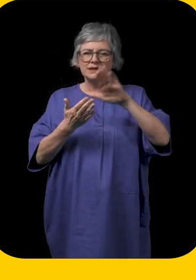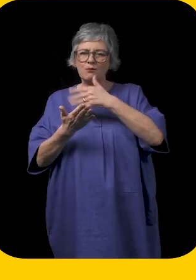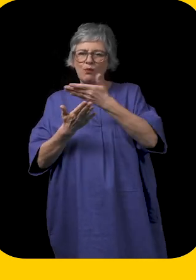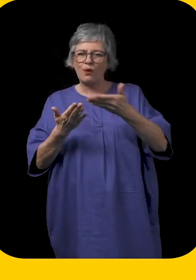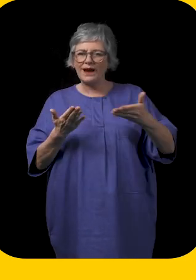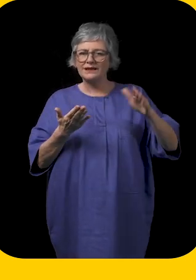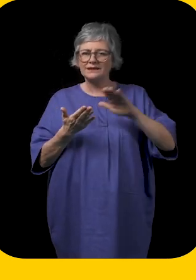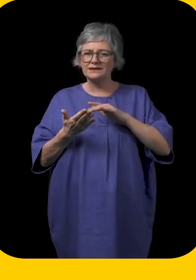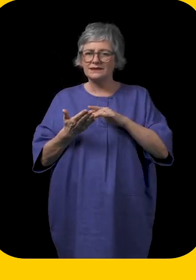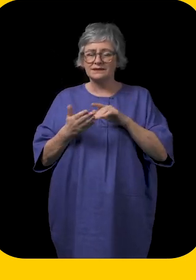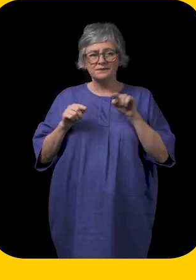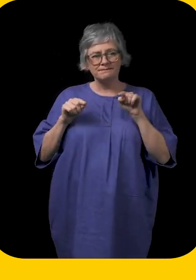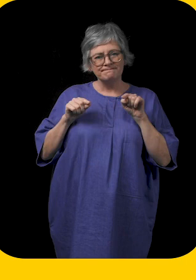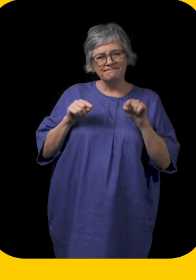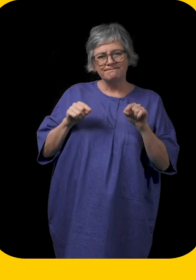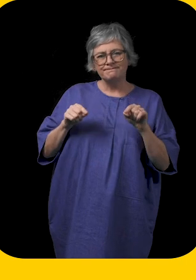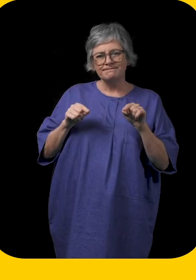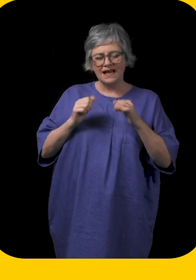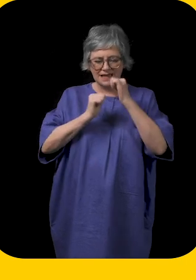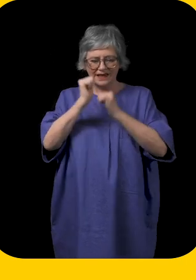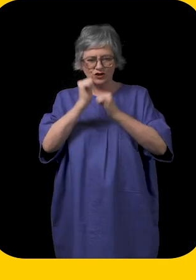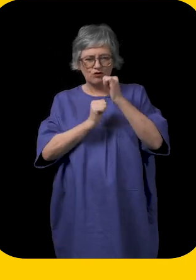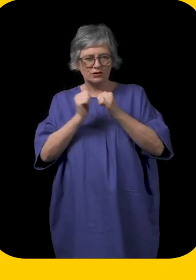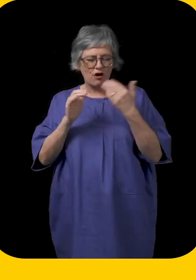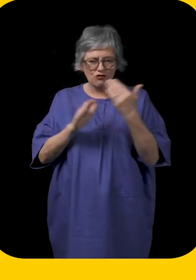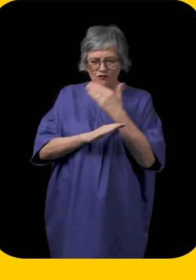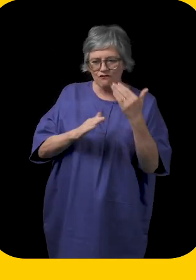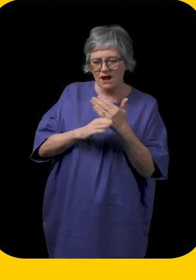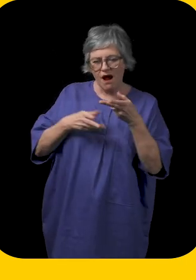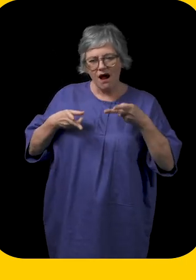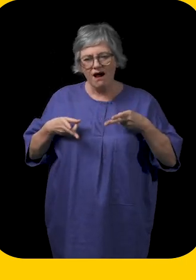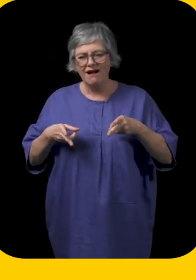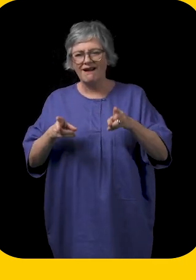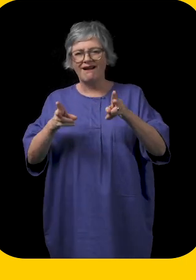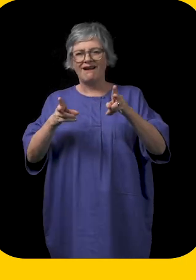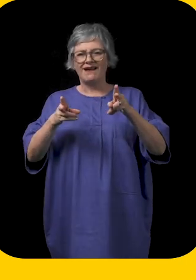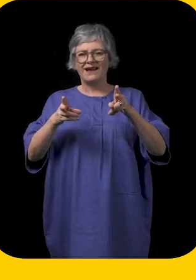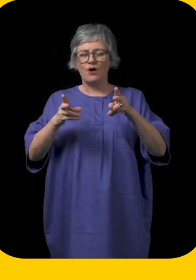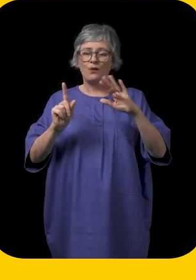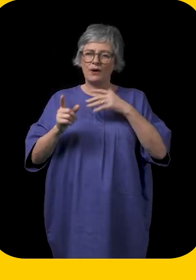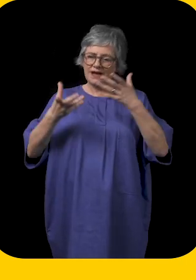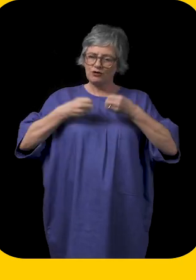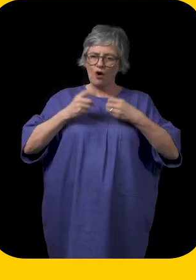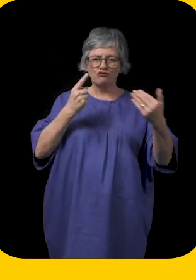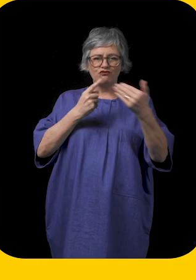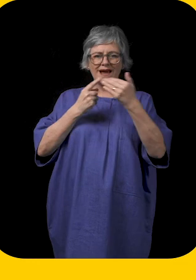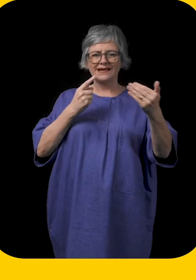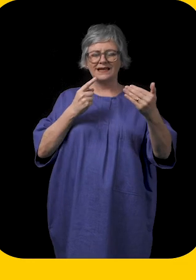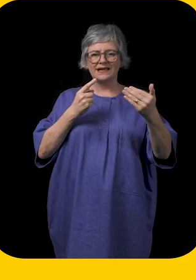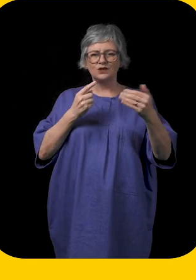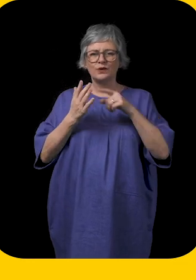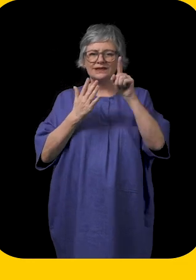power as a poet, I guess, was in that more like structural or career way, was when I